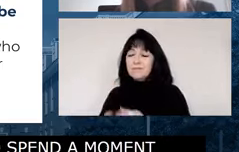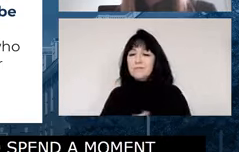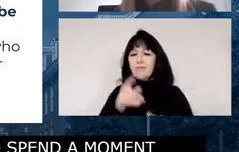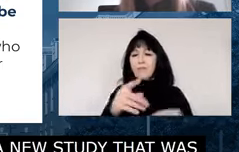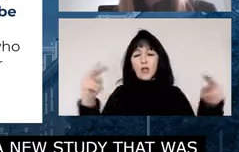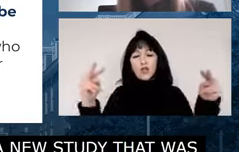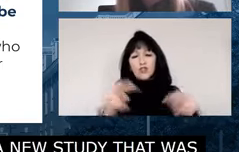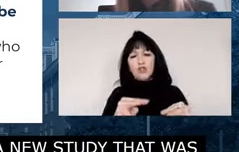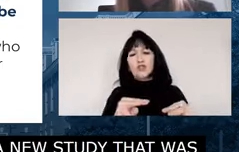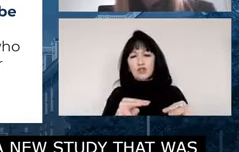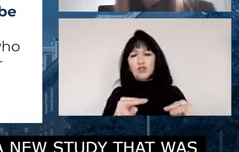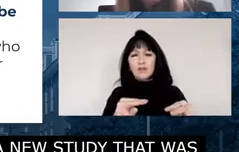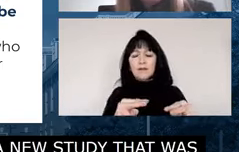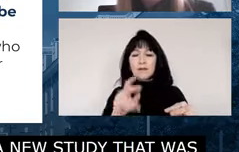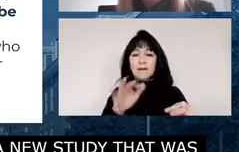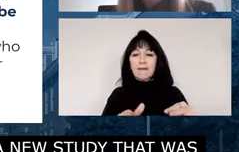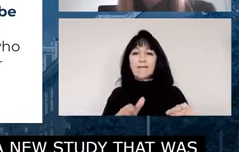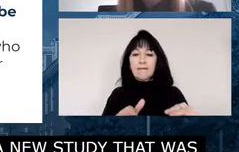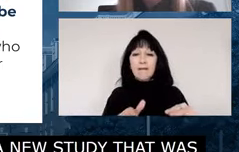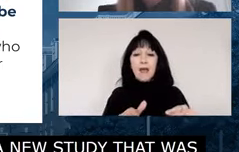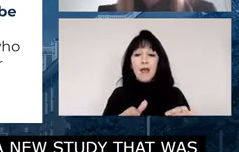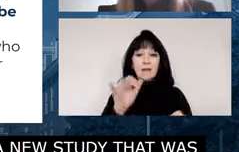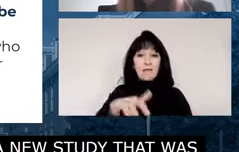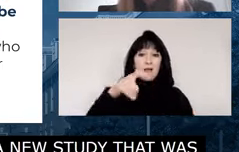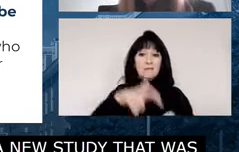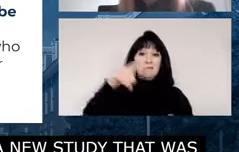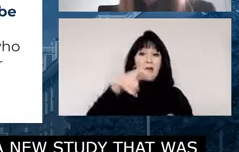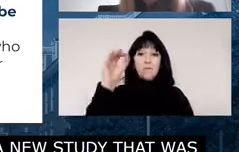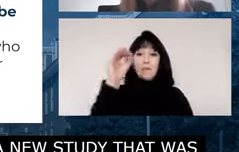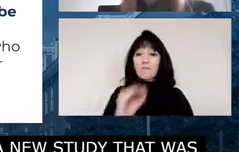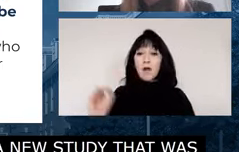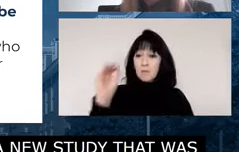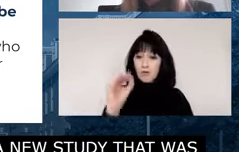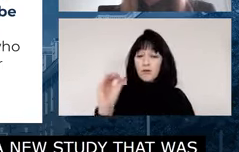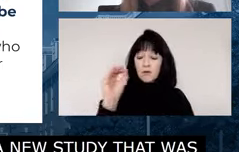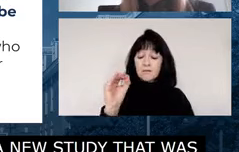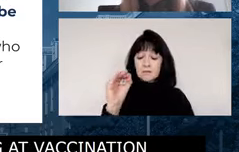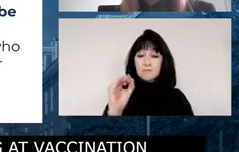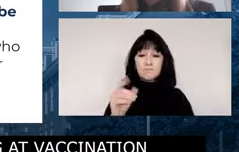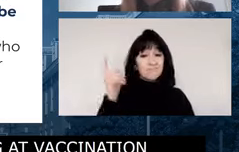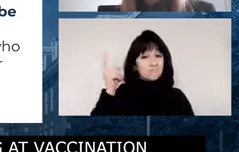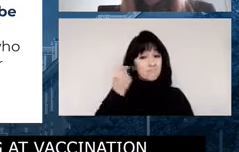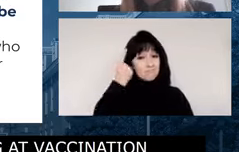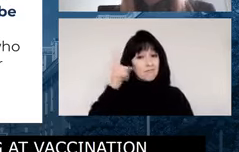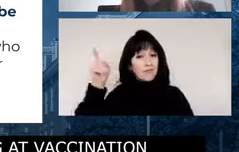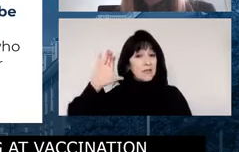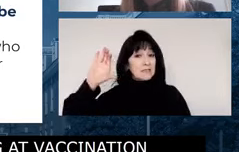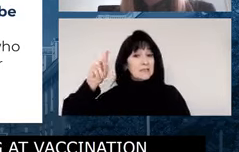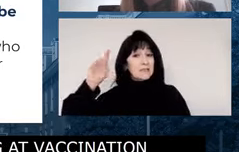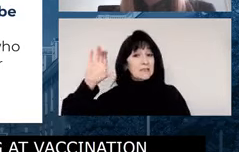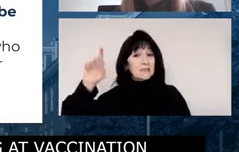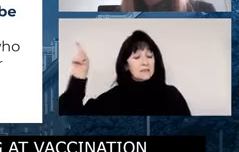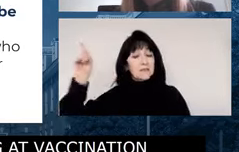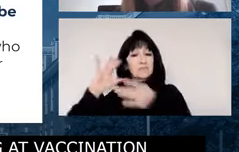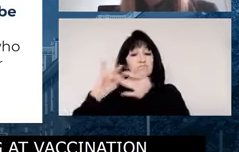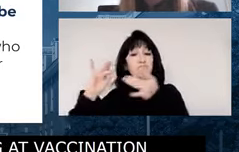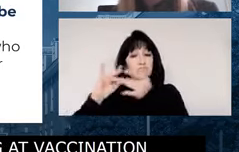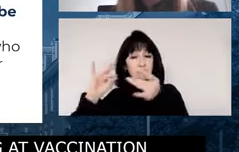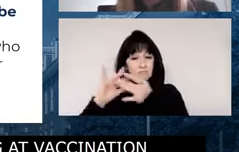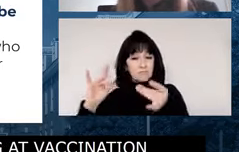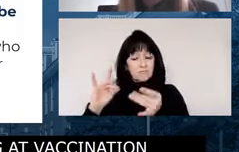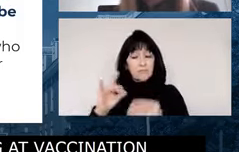COVID in the time of Omicron. And according to the CDC, among adults ages 50